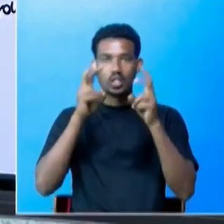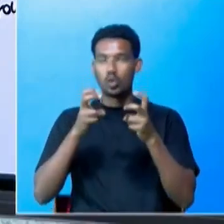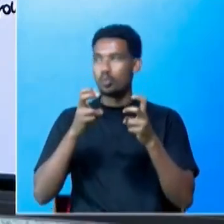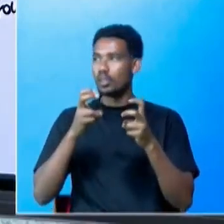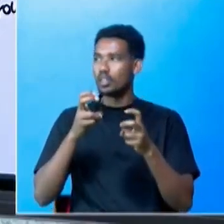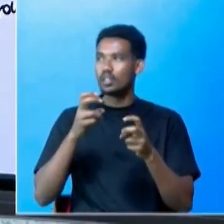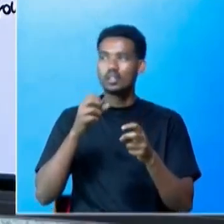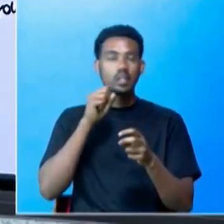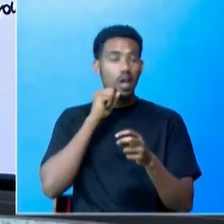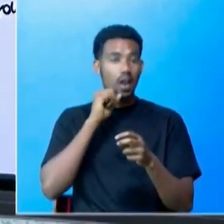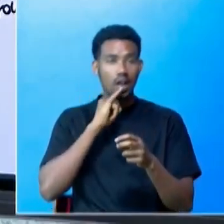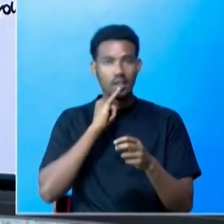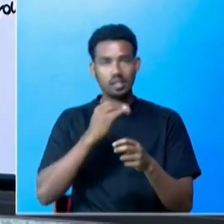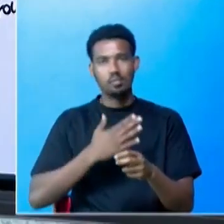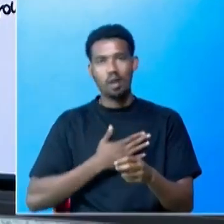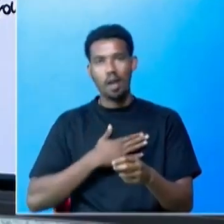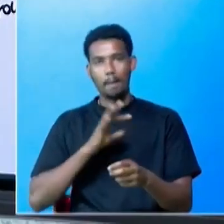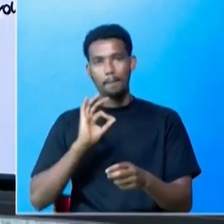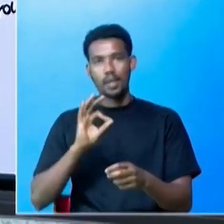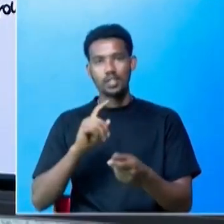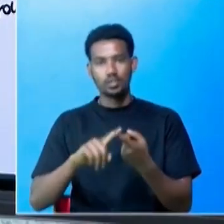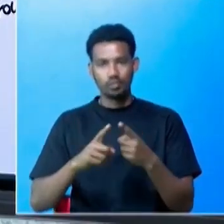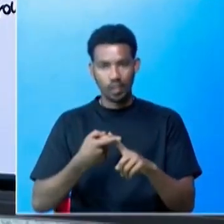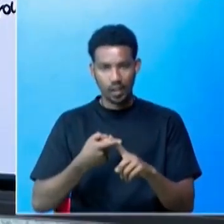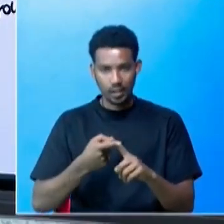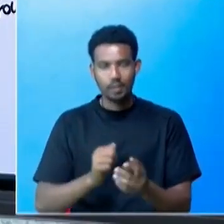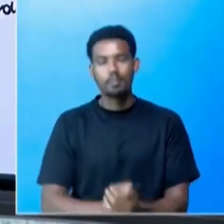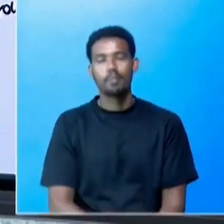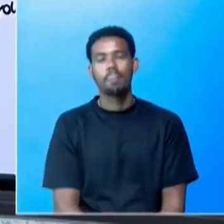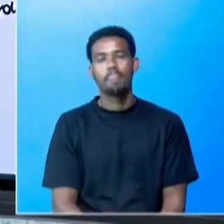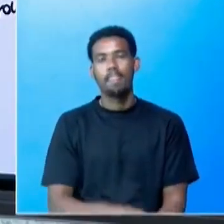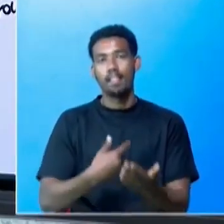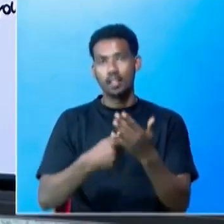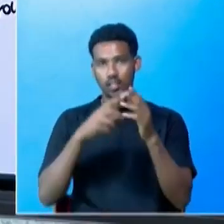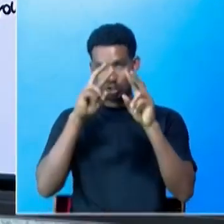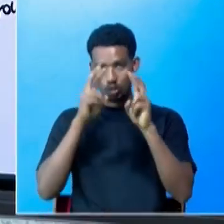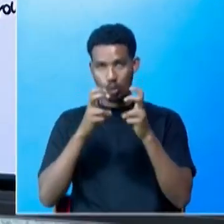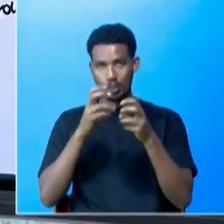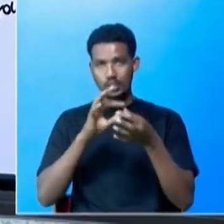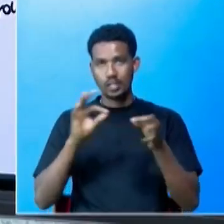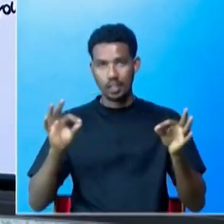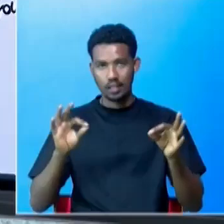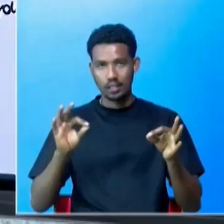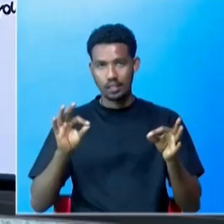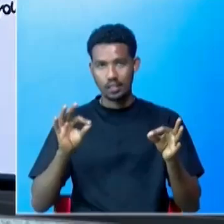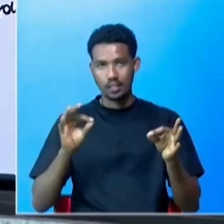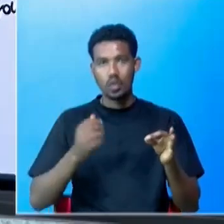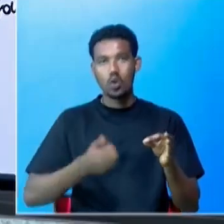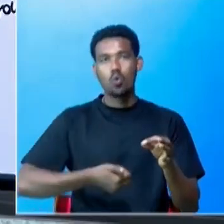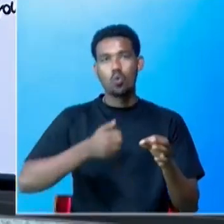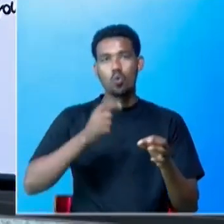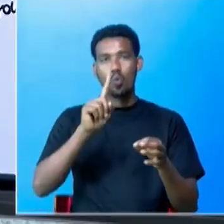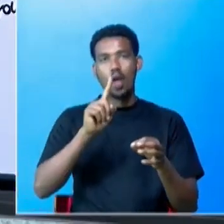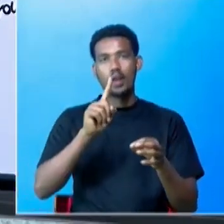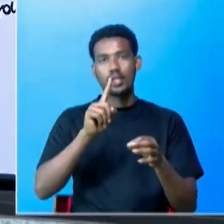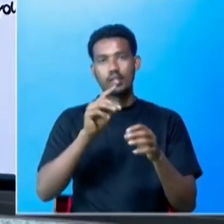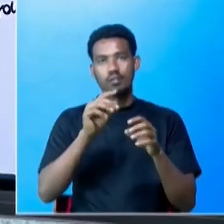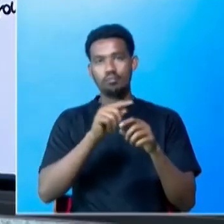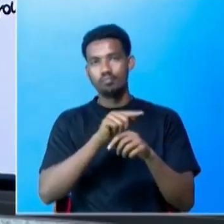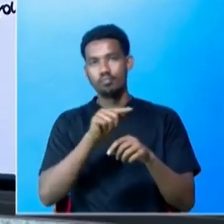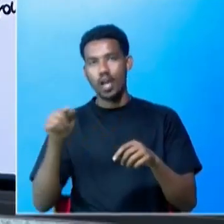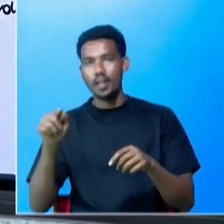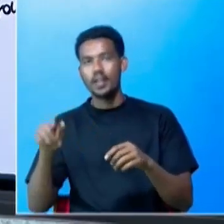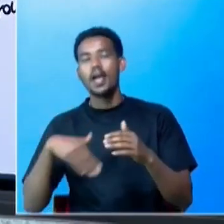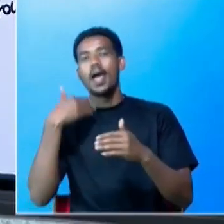my best friend. Sarah is my best friend. This is the topic sentence. This is one line. And also, when we